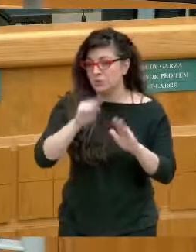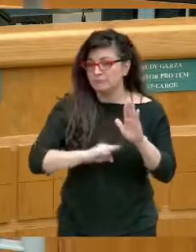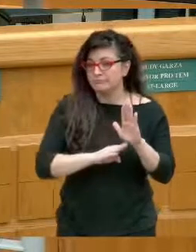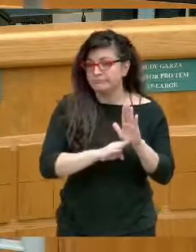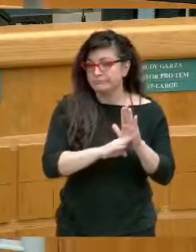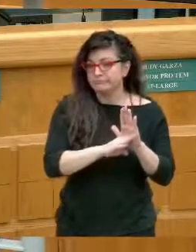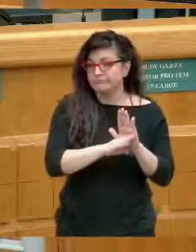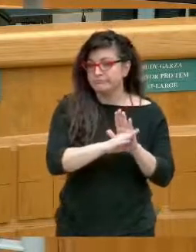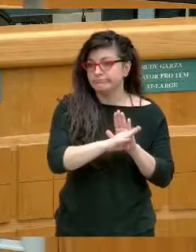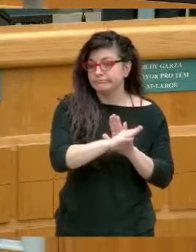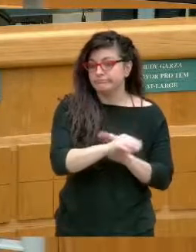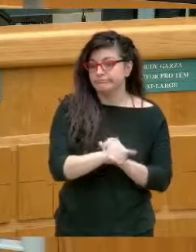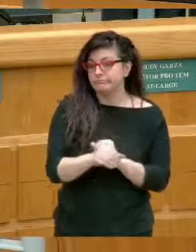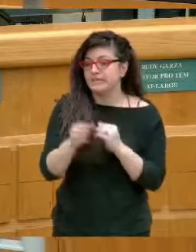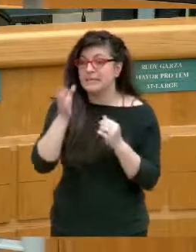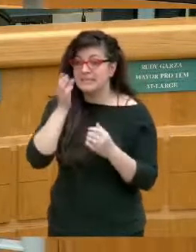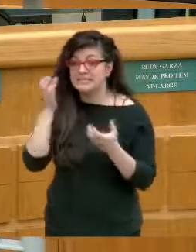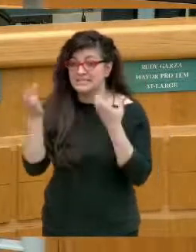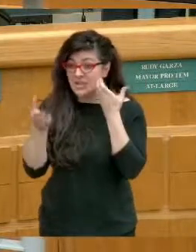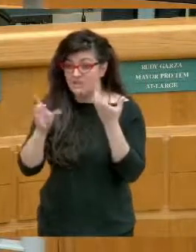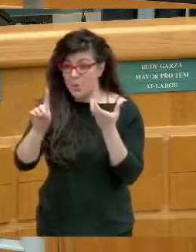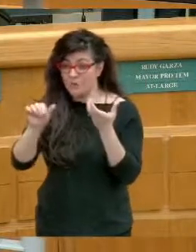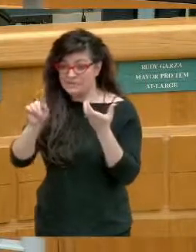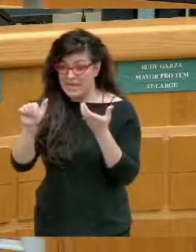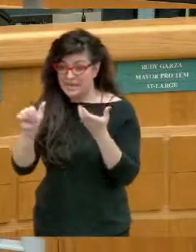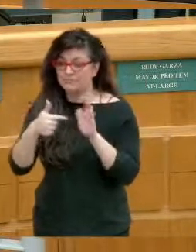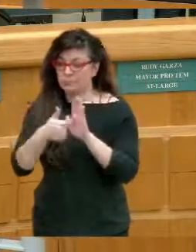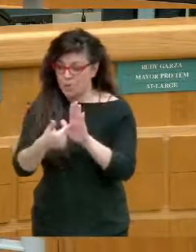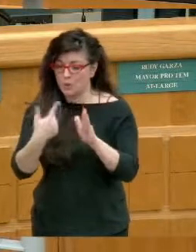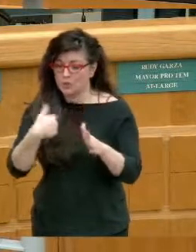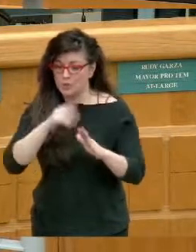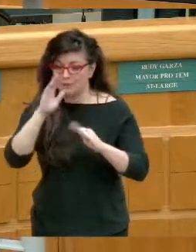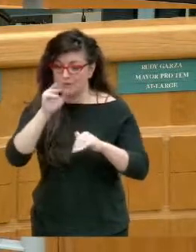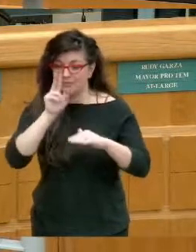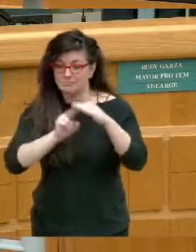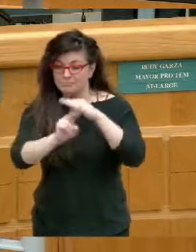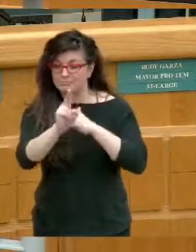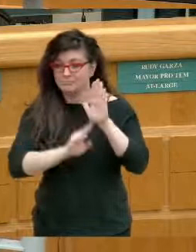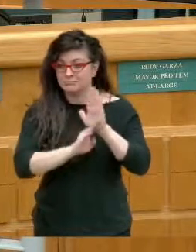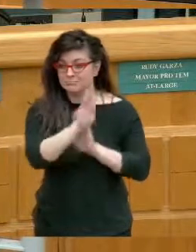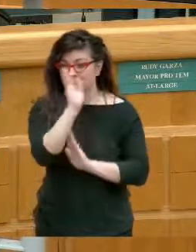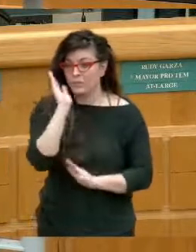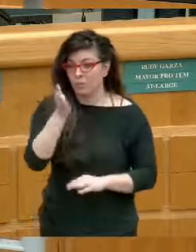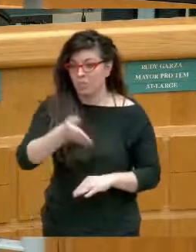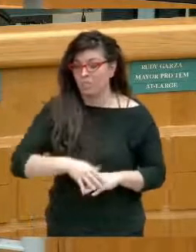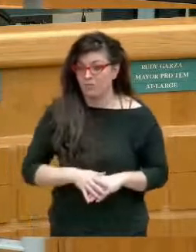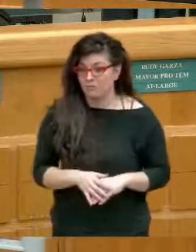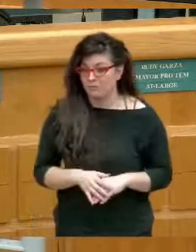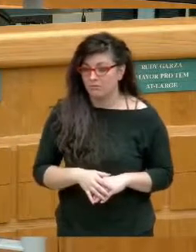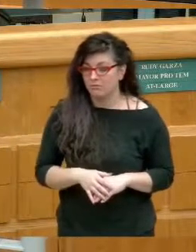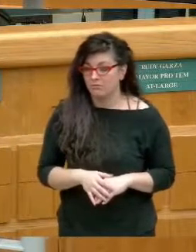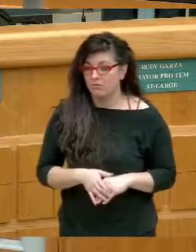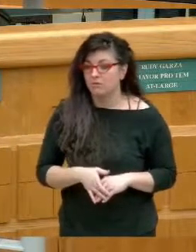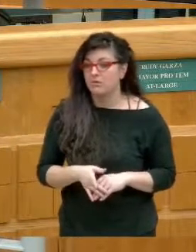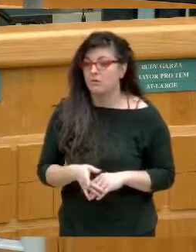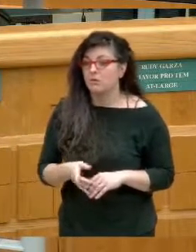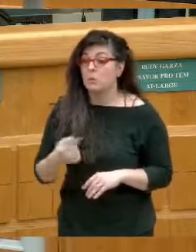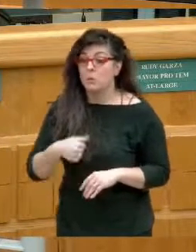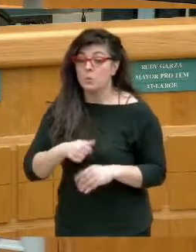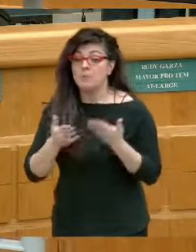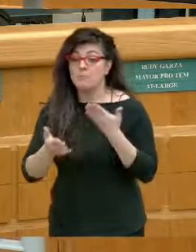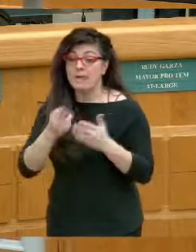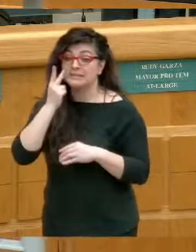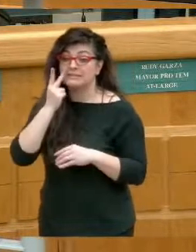data shows that we expect increases. And the one thing that says we might expect some decreases in our number of new cases per